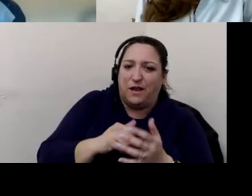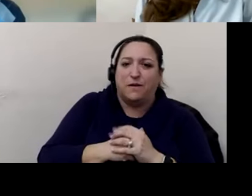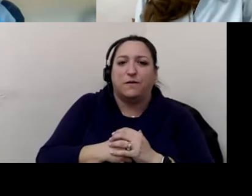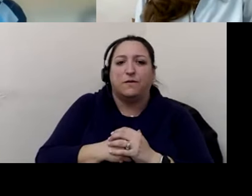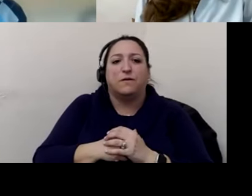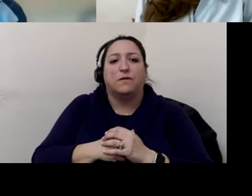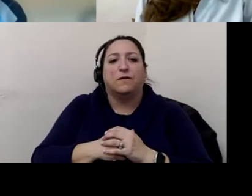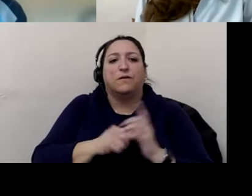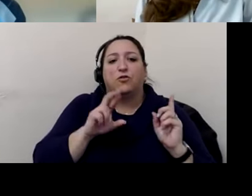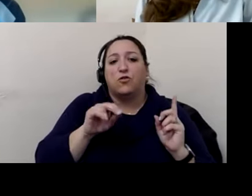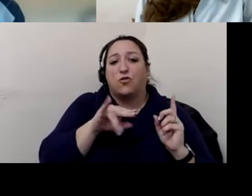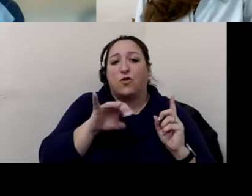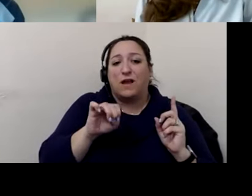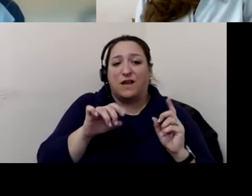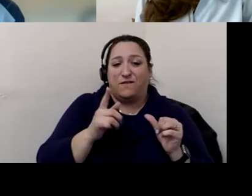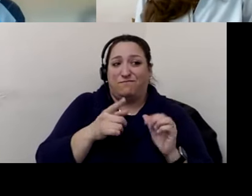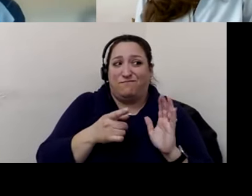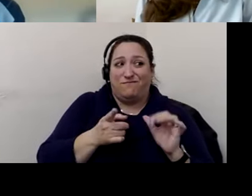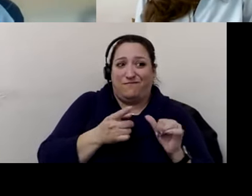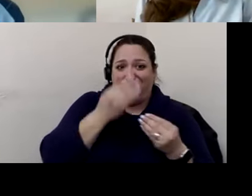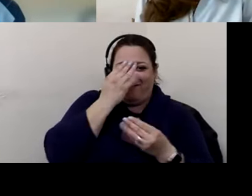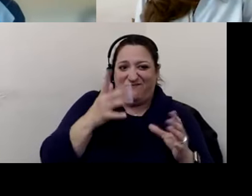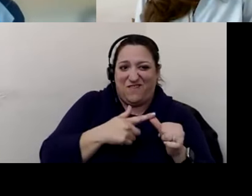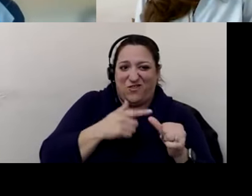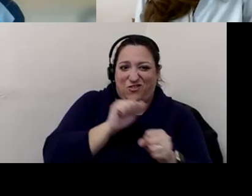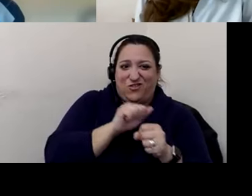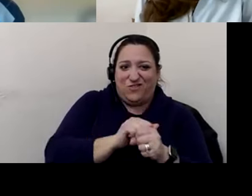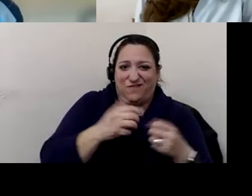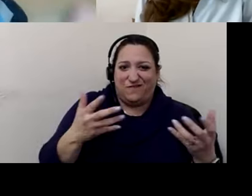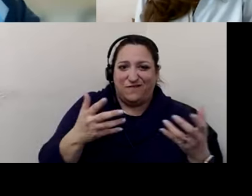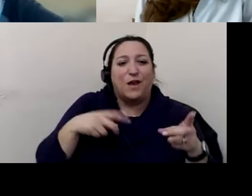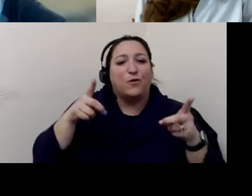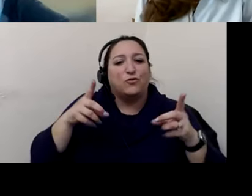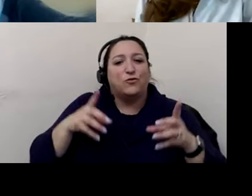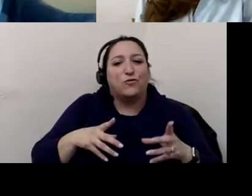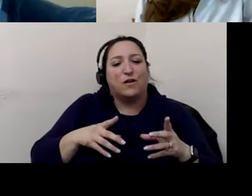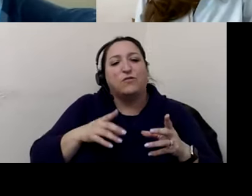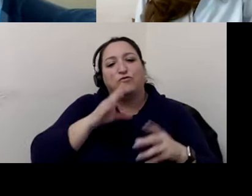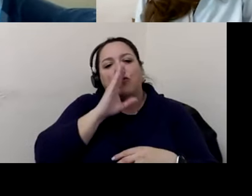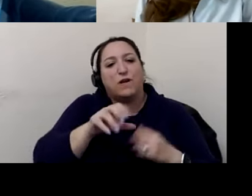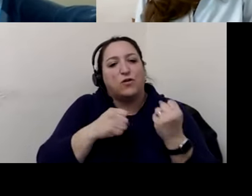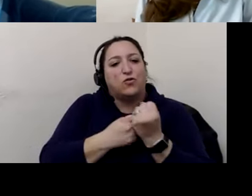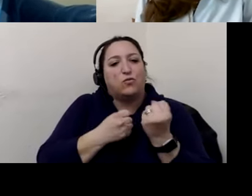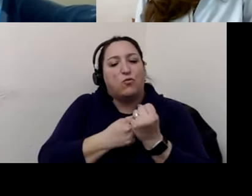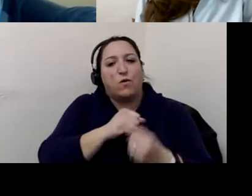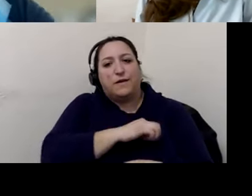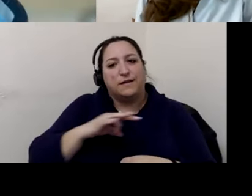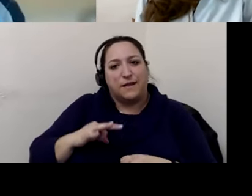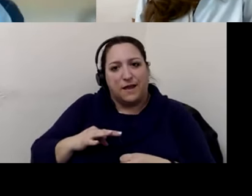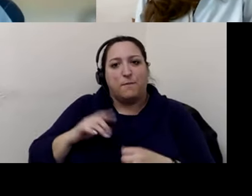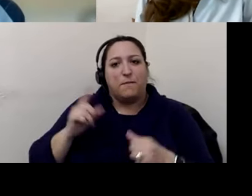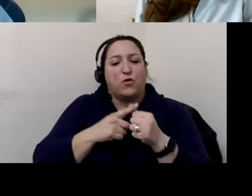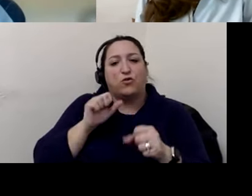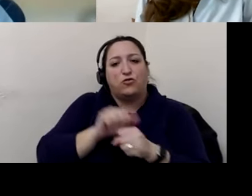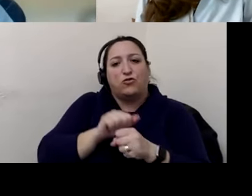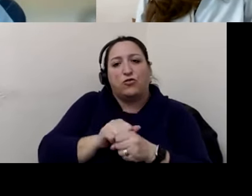indicated, my first job was as a direct support staff. And my first job